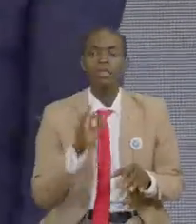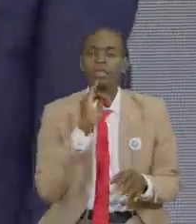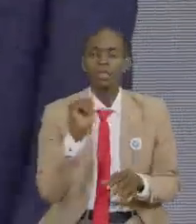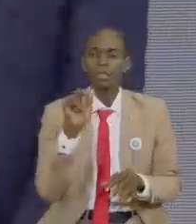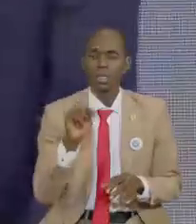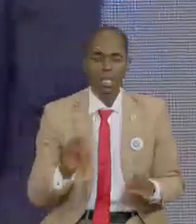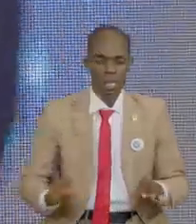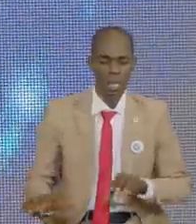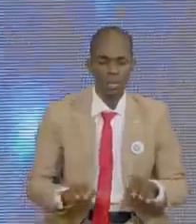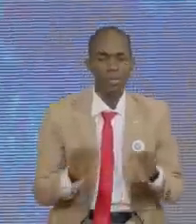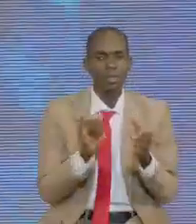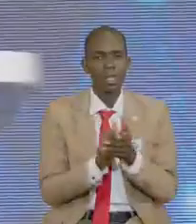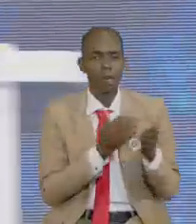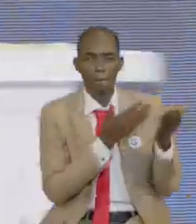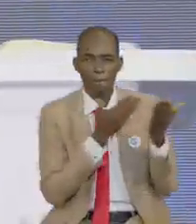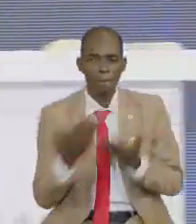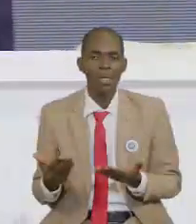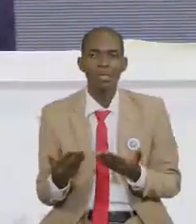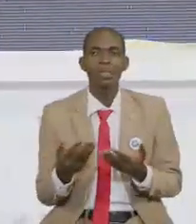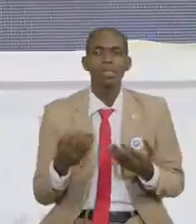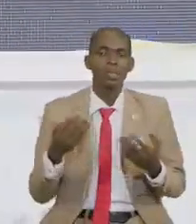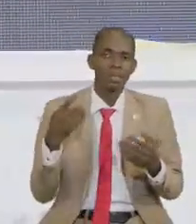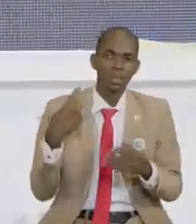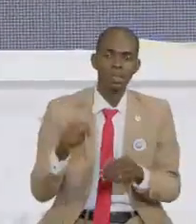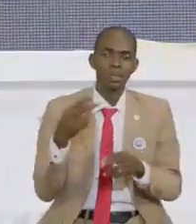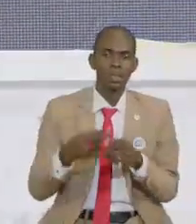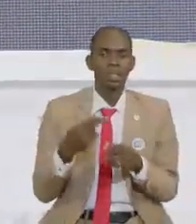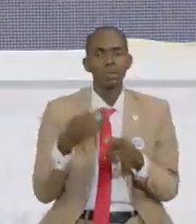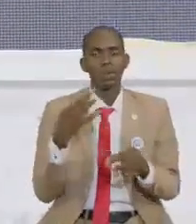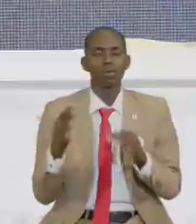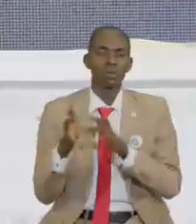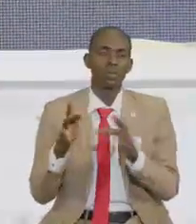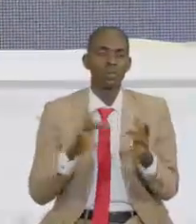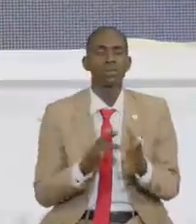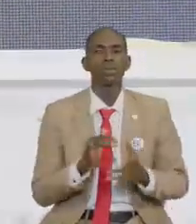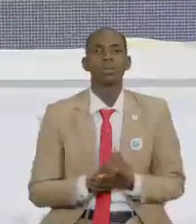that brings in the name of Jesus.